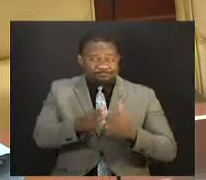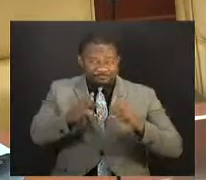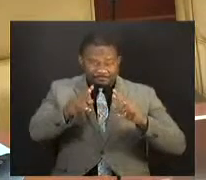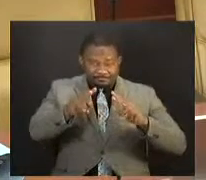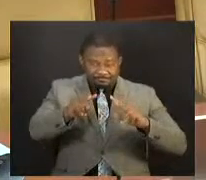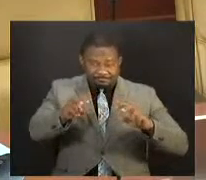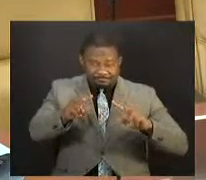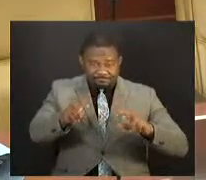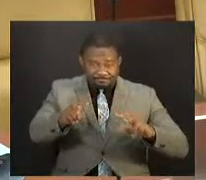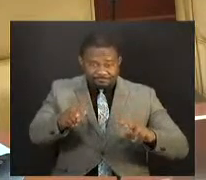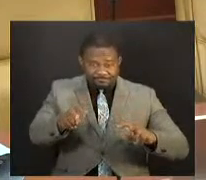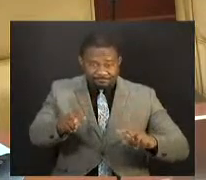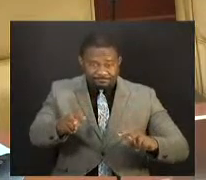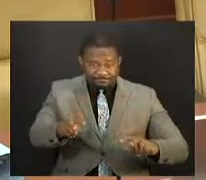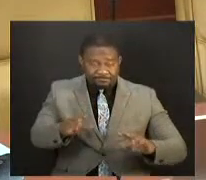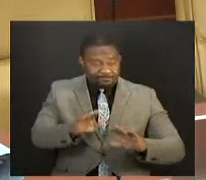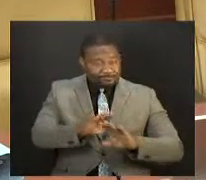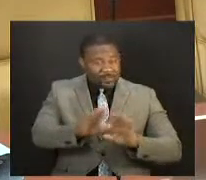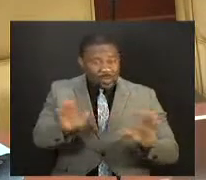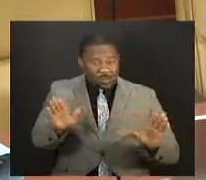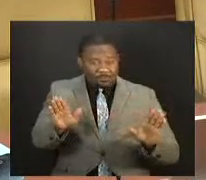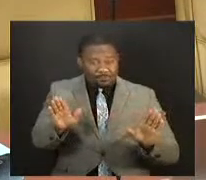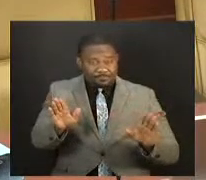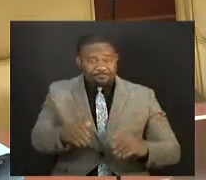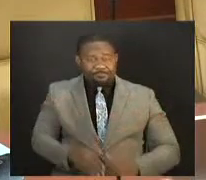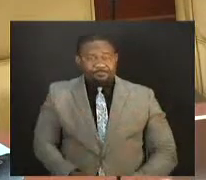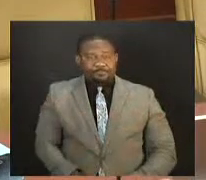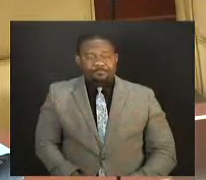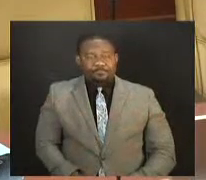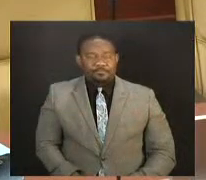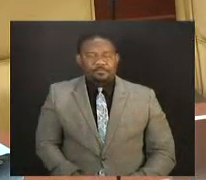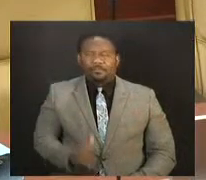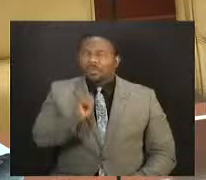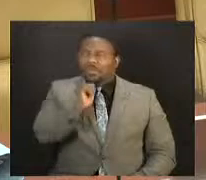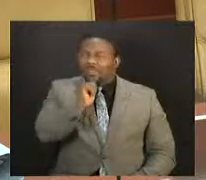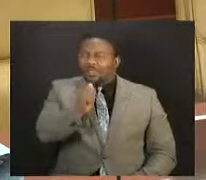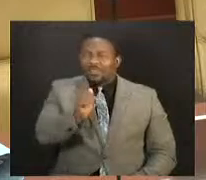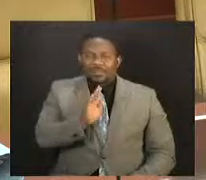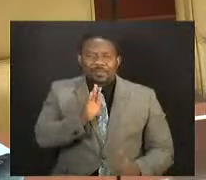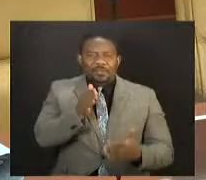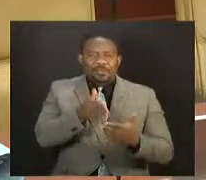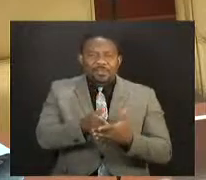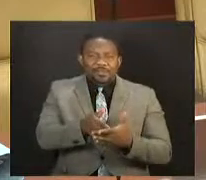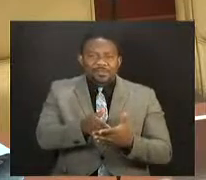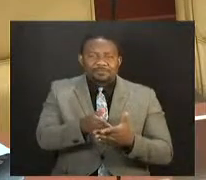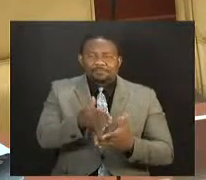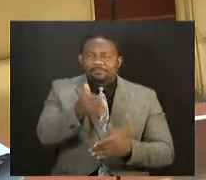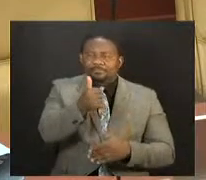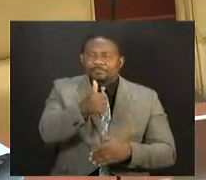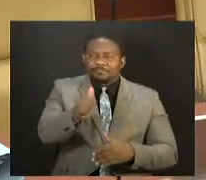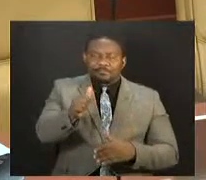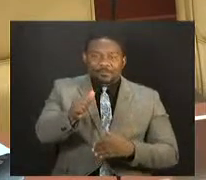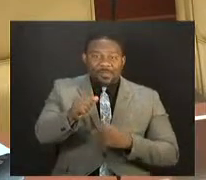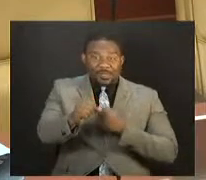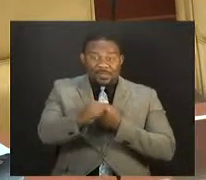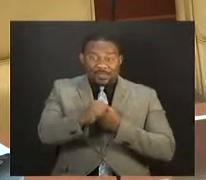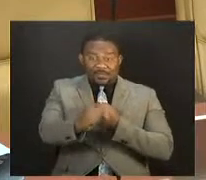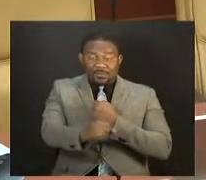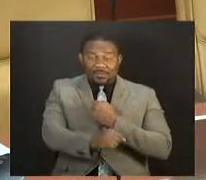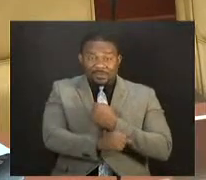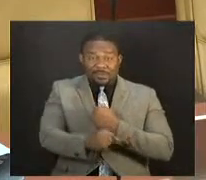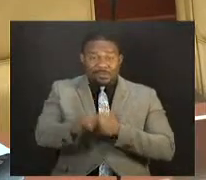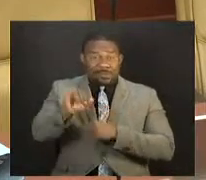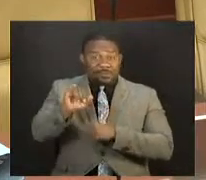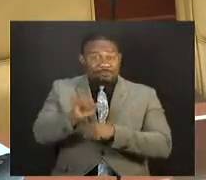It is not against a state institution coming to this House to